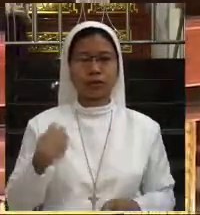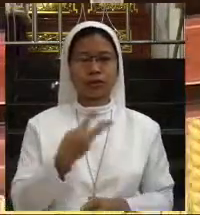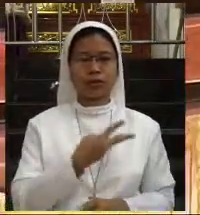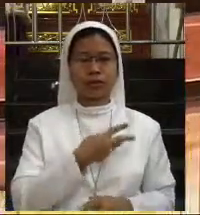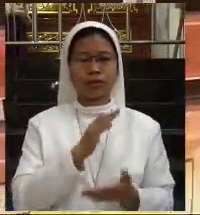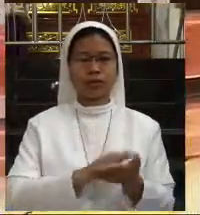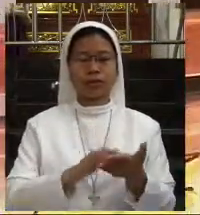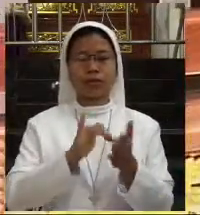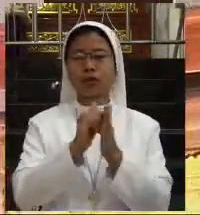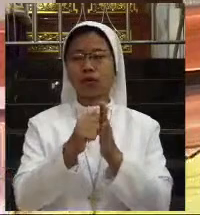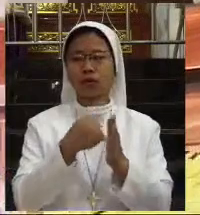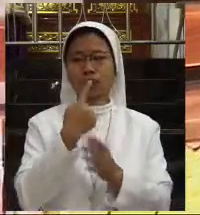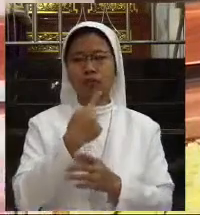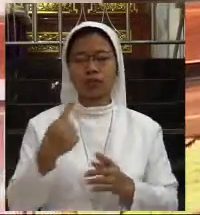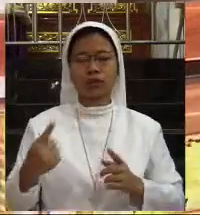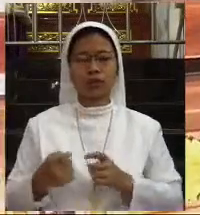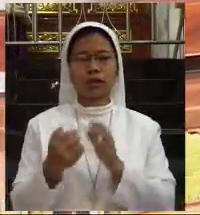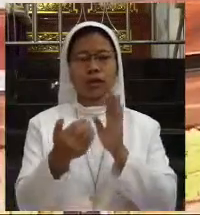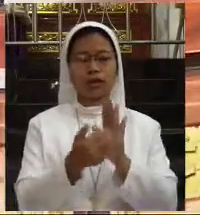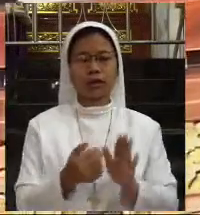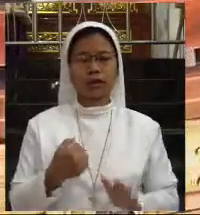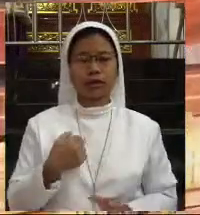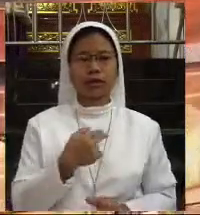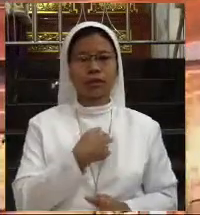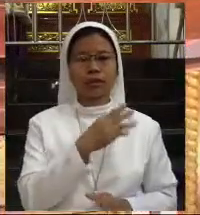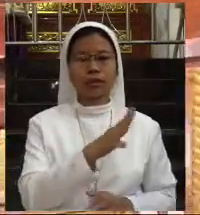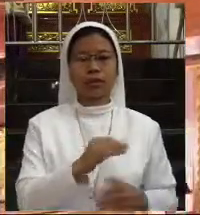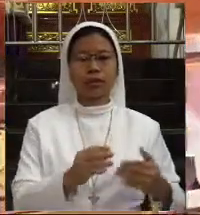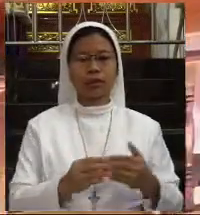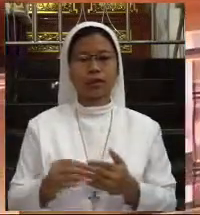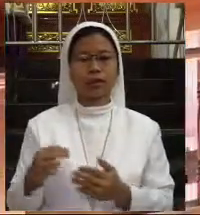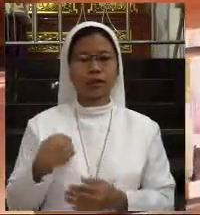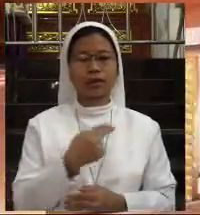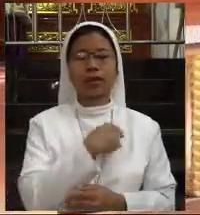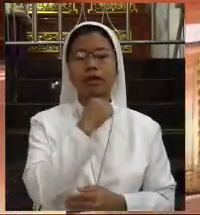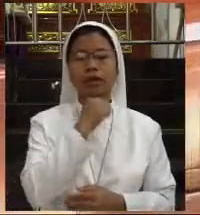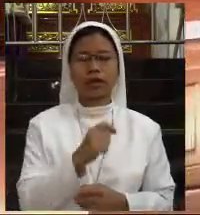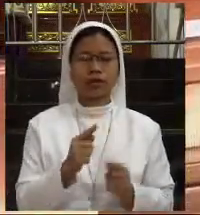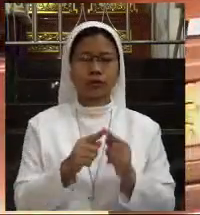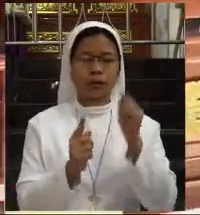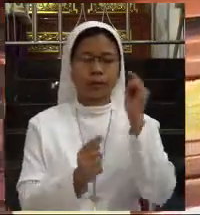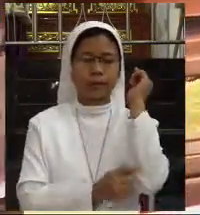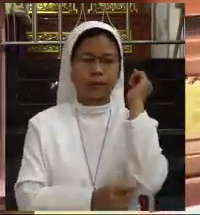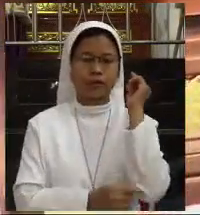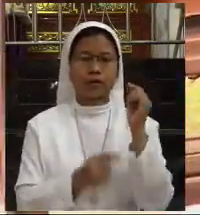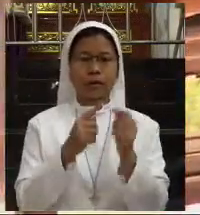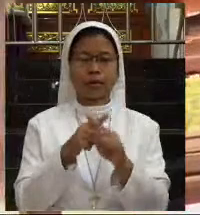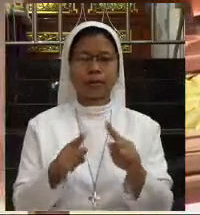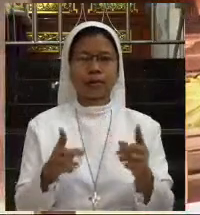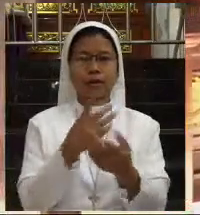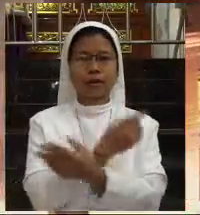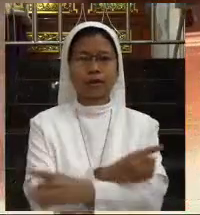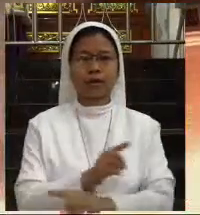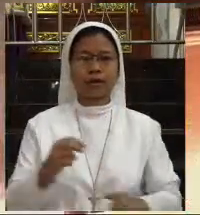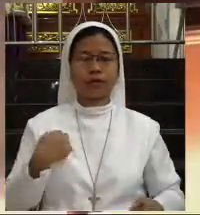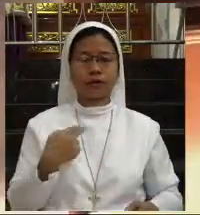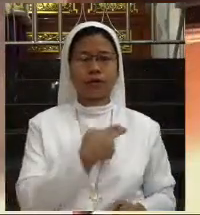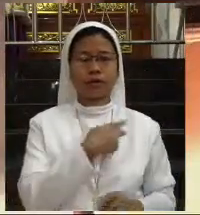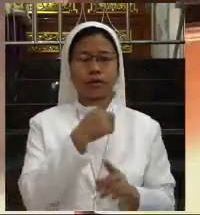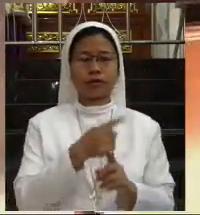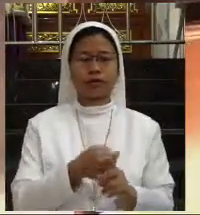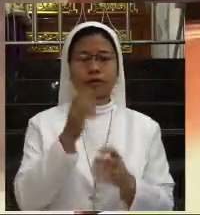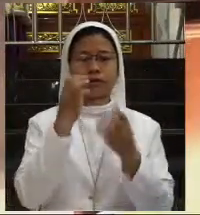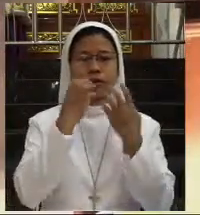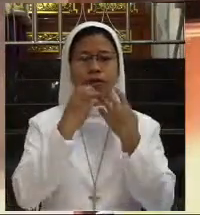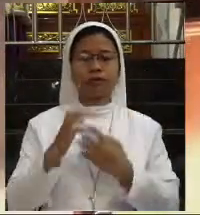as we forgive those who trespass against us. And lead us not into temptation, but deliver